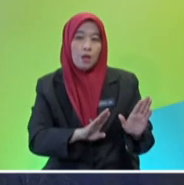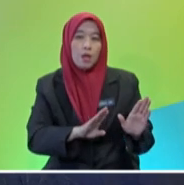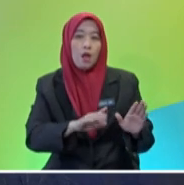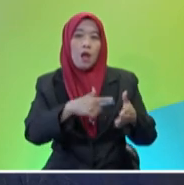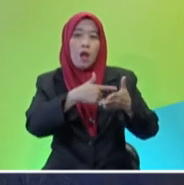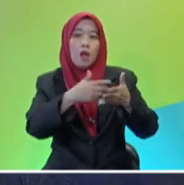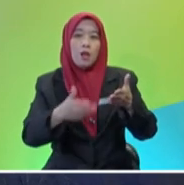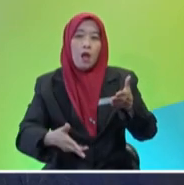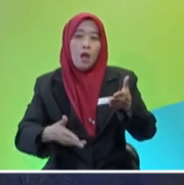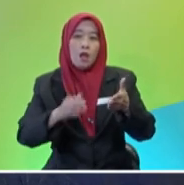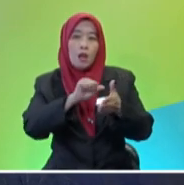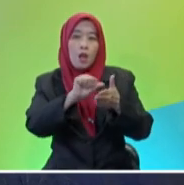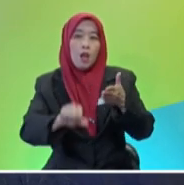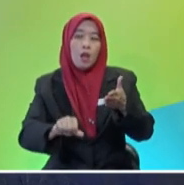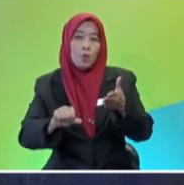this one.